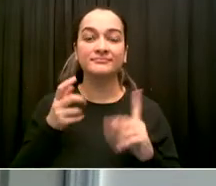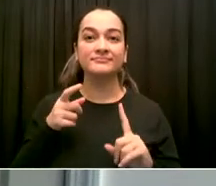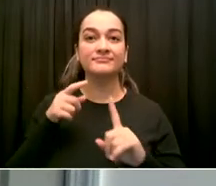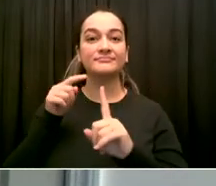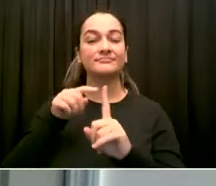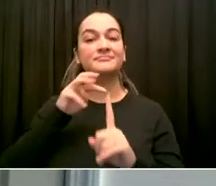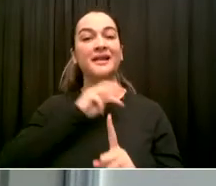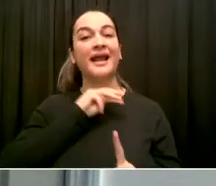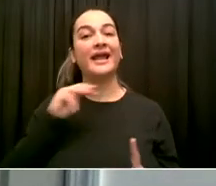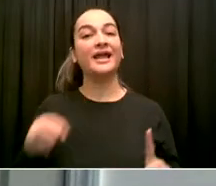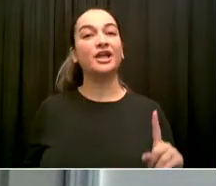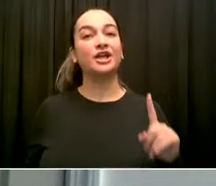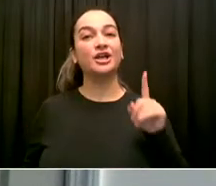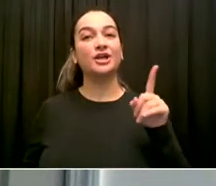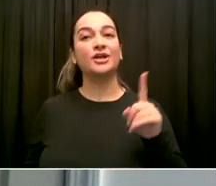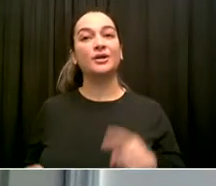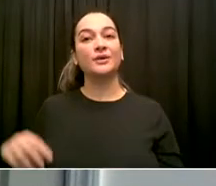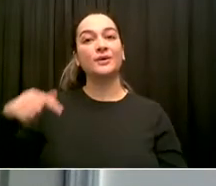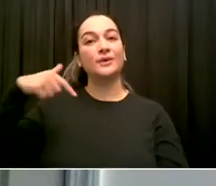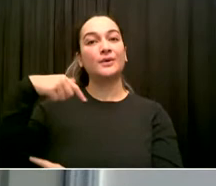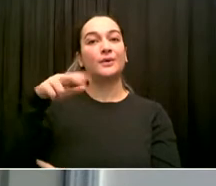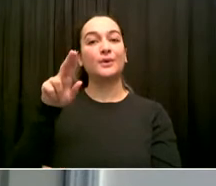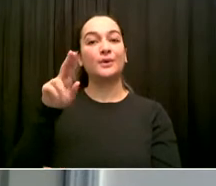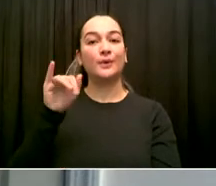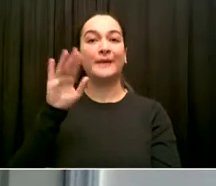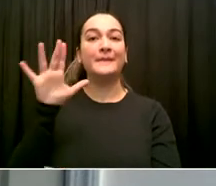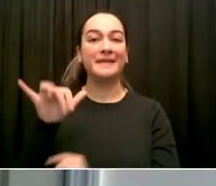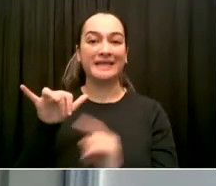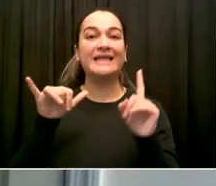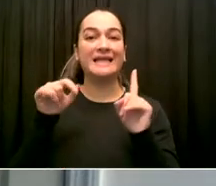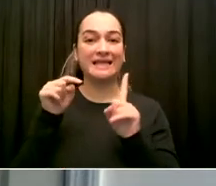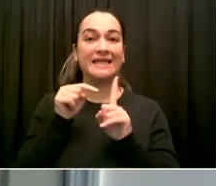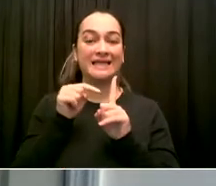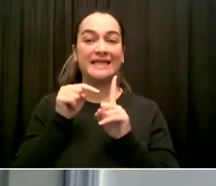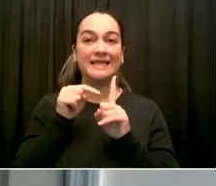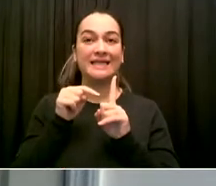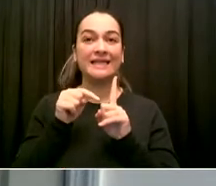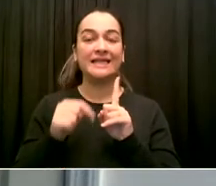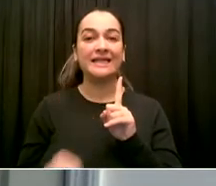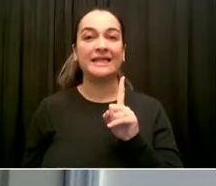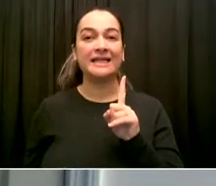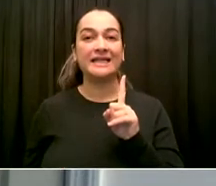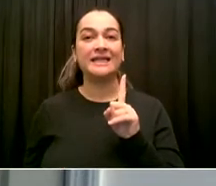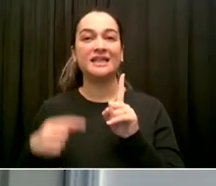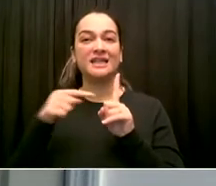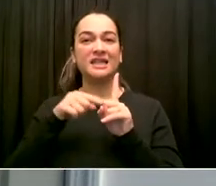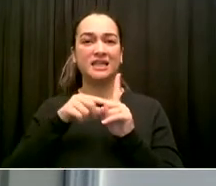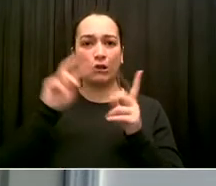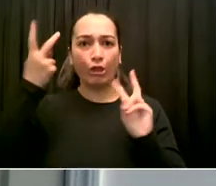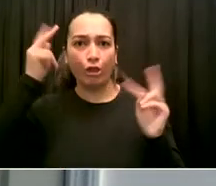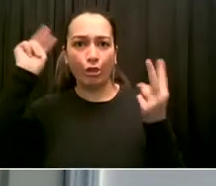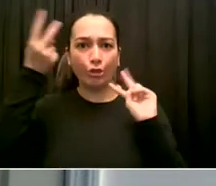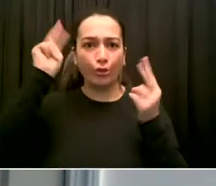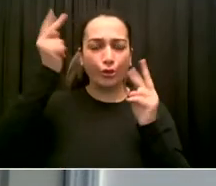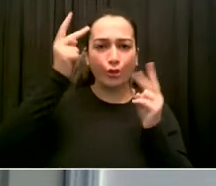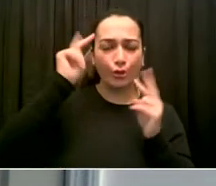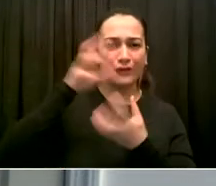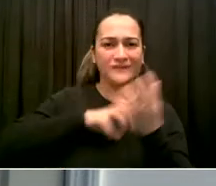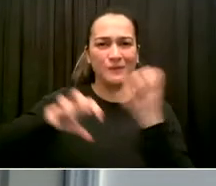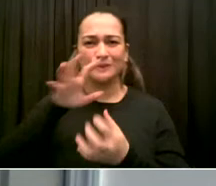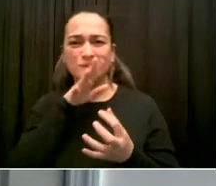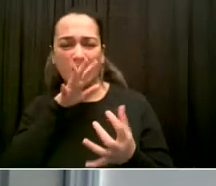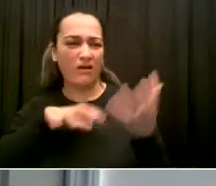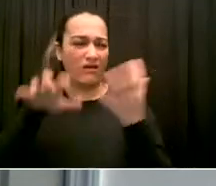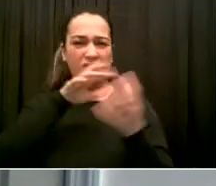there is some self-interest involved here. I am not, I've evolved like other elected officials on important issues